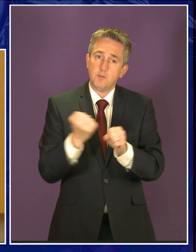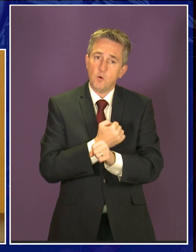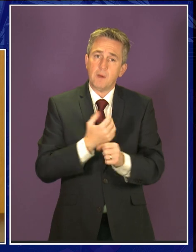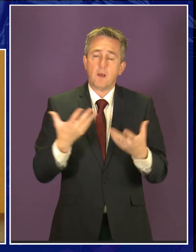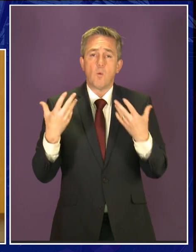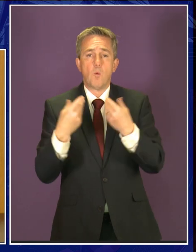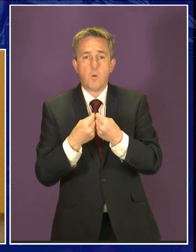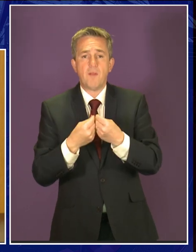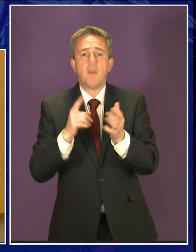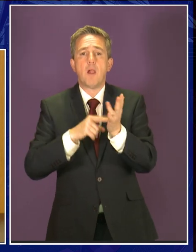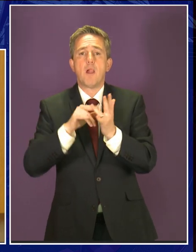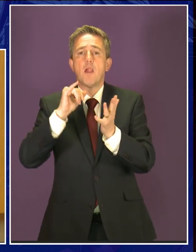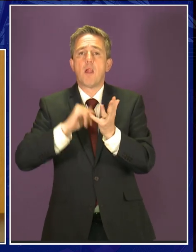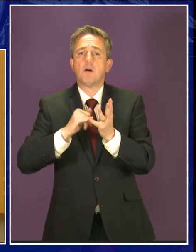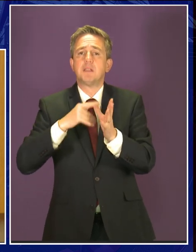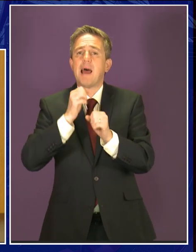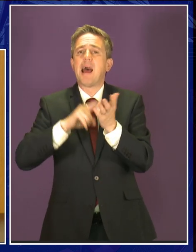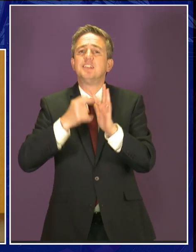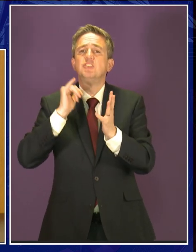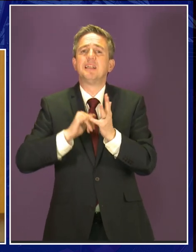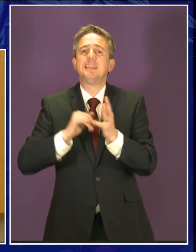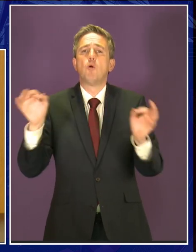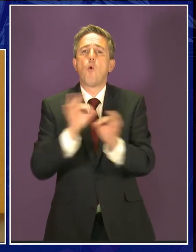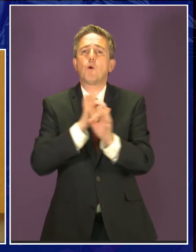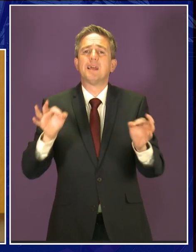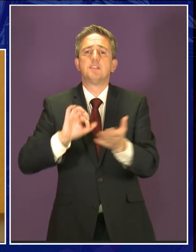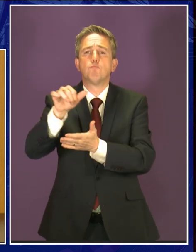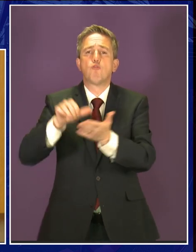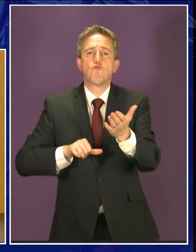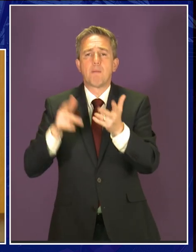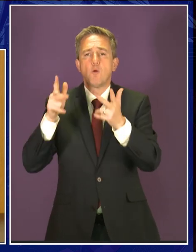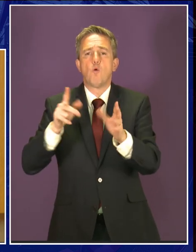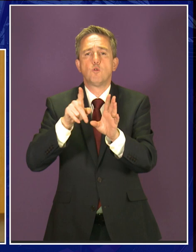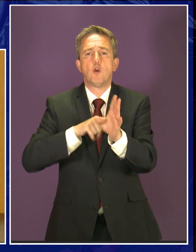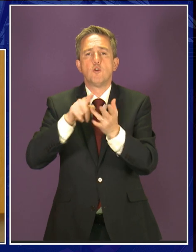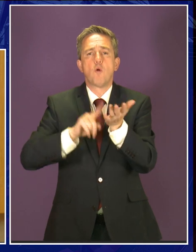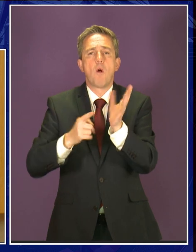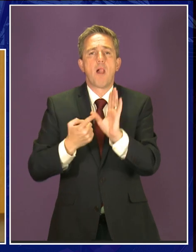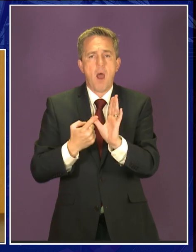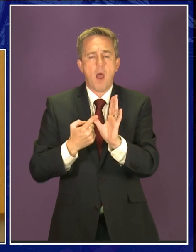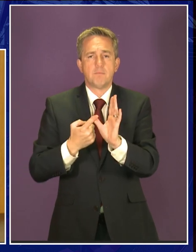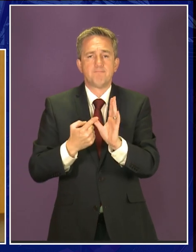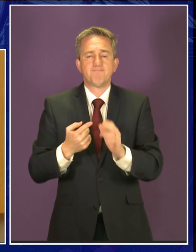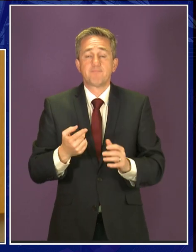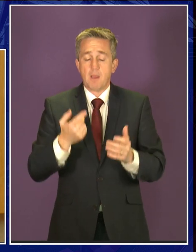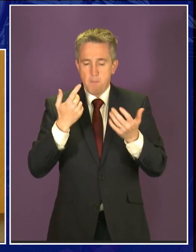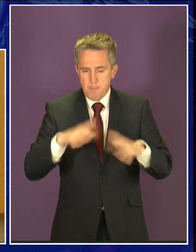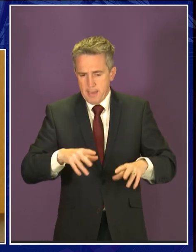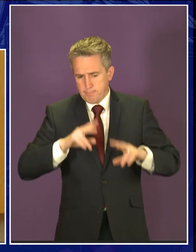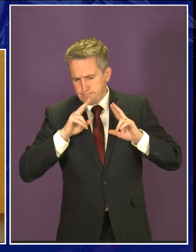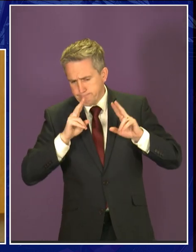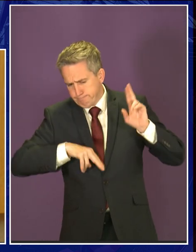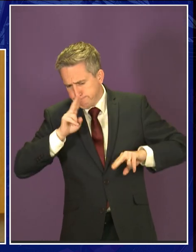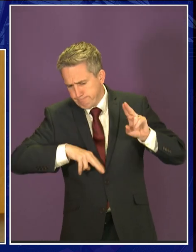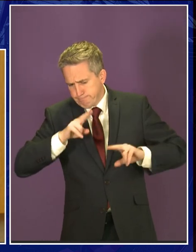in collaboration with the Los Angeles Philharmonic and their youth orchestra program, YOLA. We have been tracking how participation in